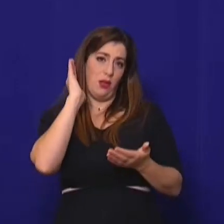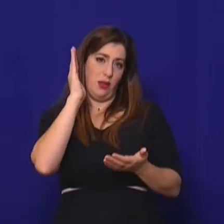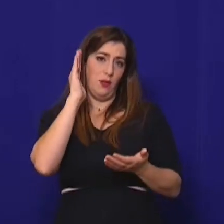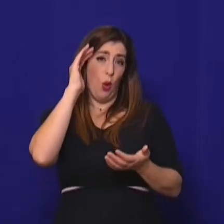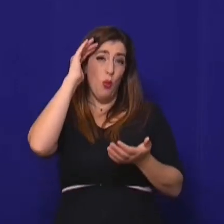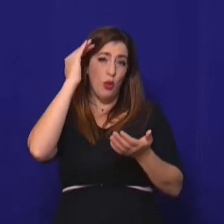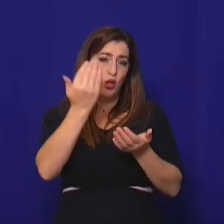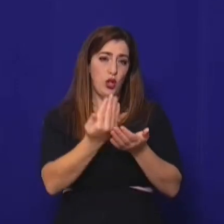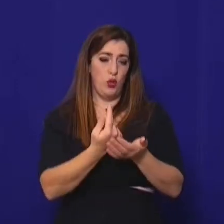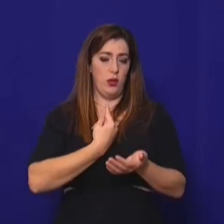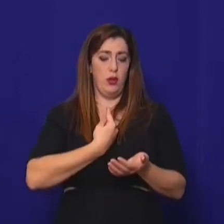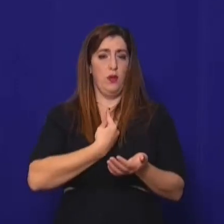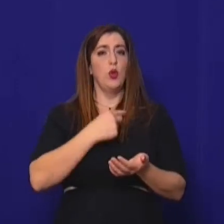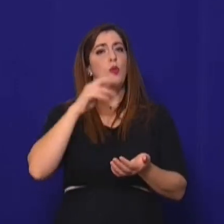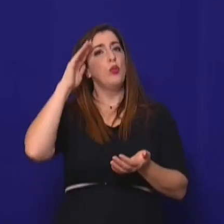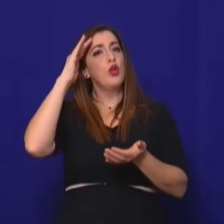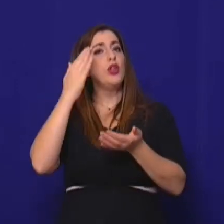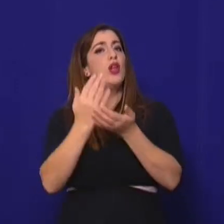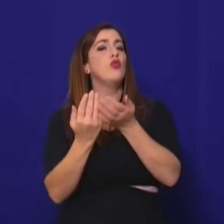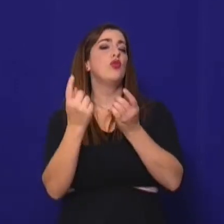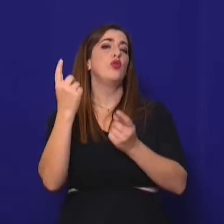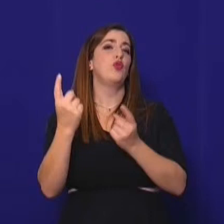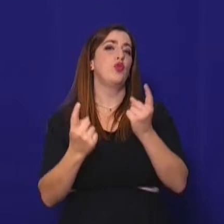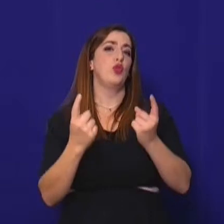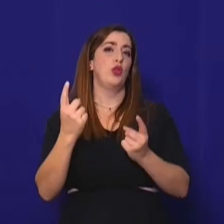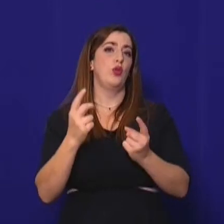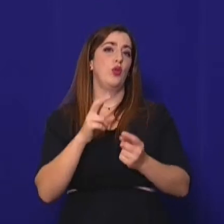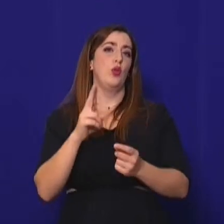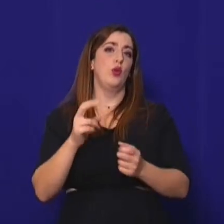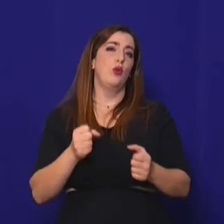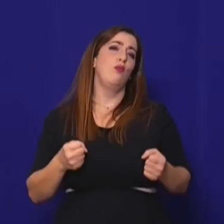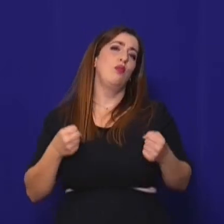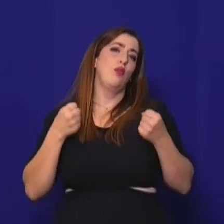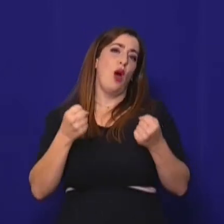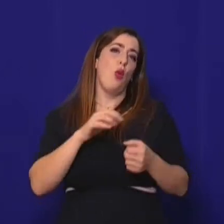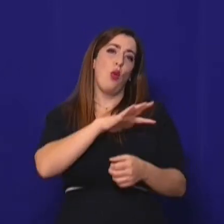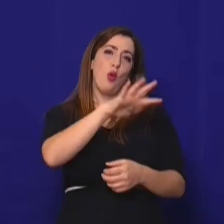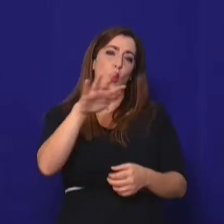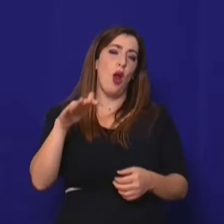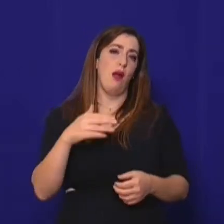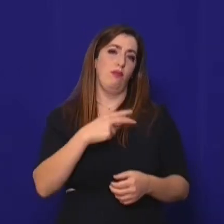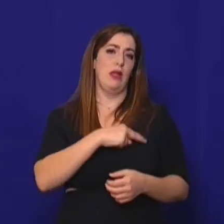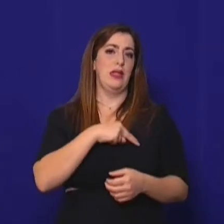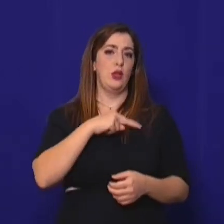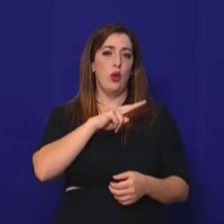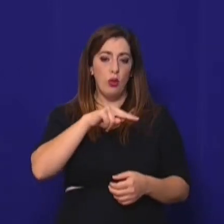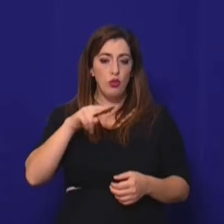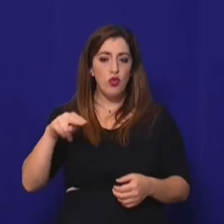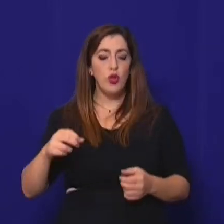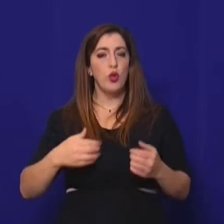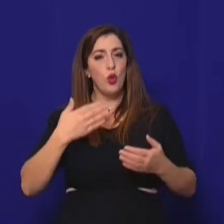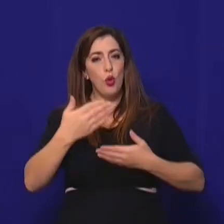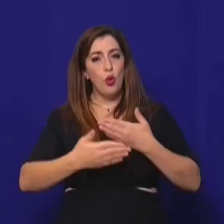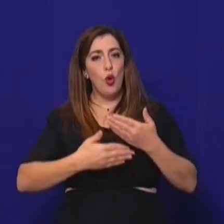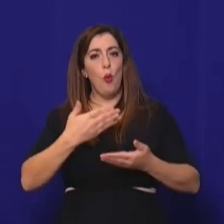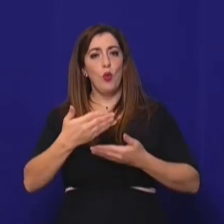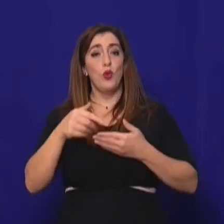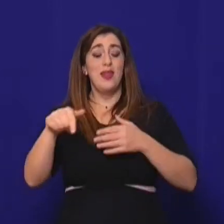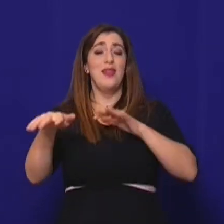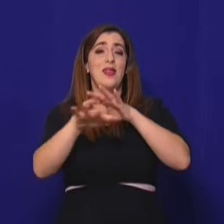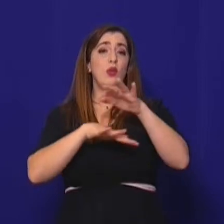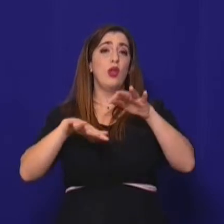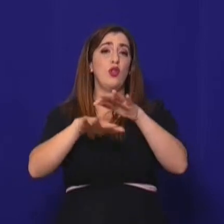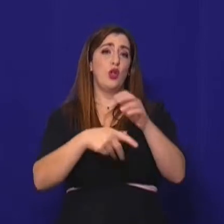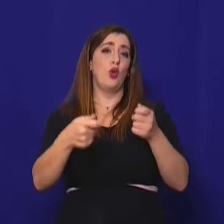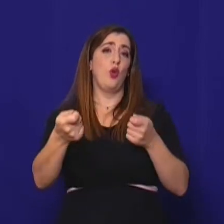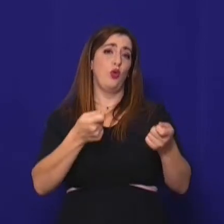ejn nipproteġu l dawk ta' madwarna u kollha kemm aħna bħala Maltin u Għawċin inkomplu żommu s-sitwazzjoni kemm jista'